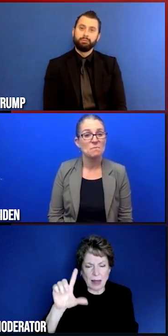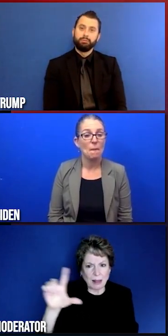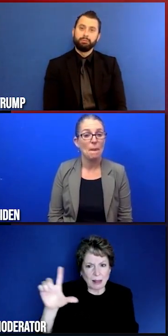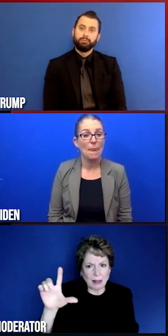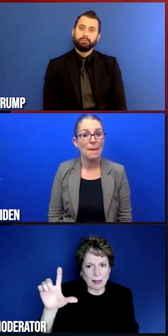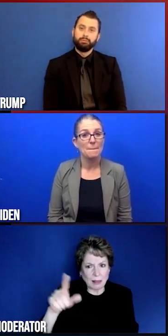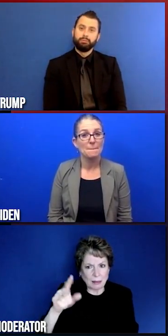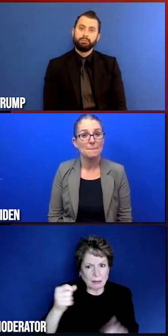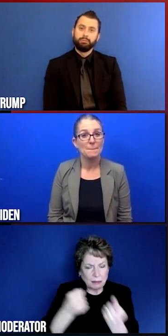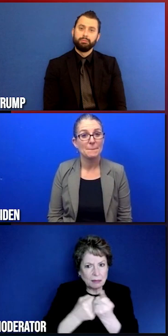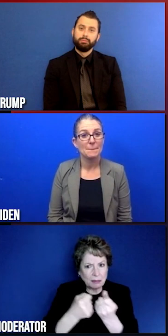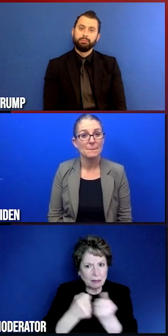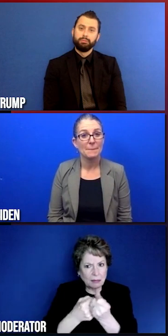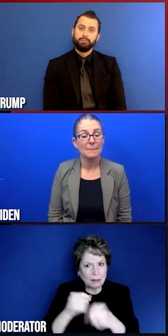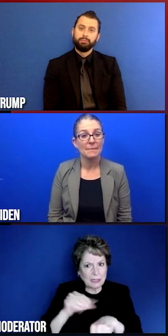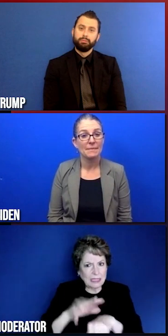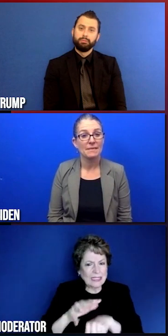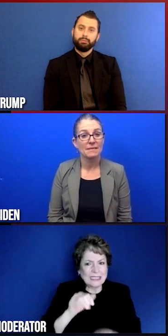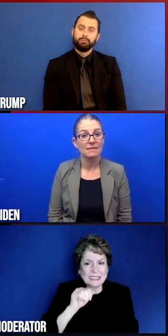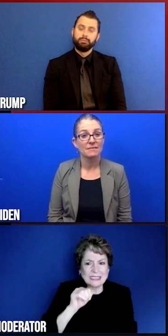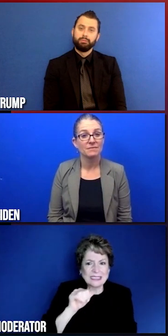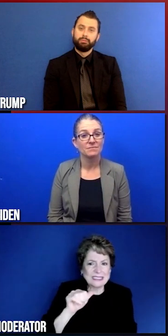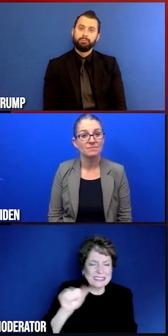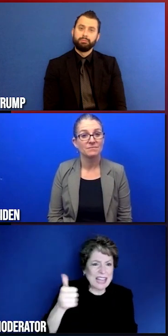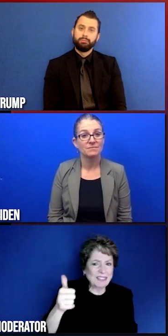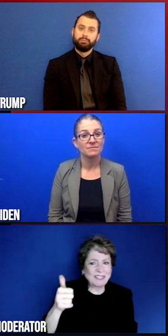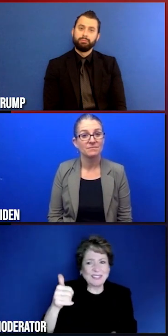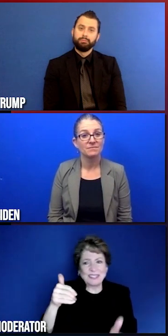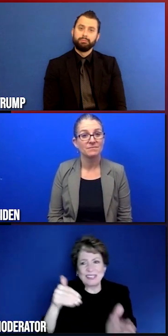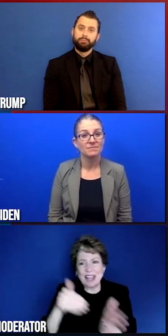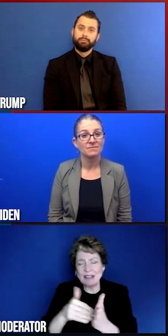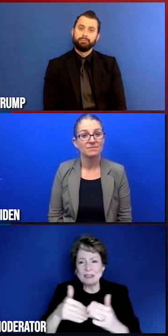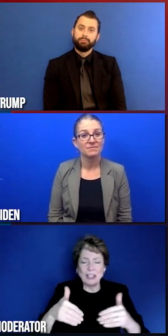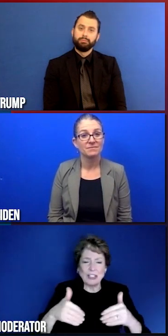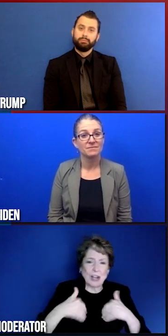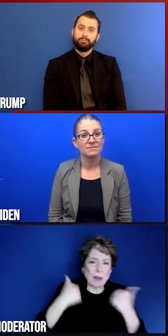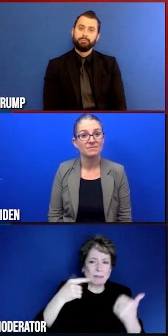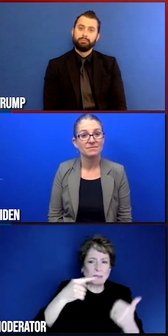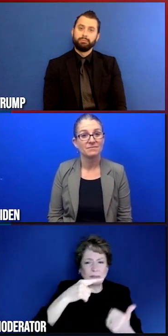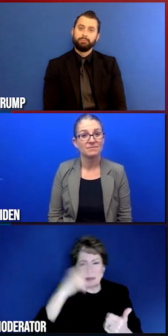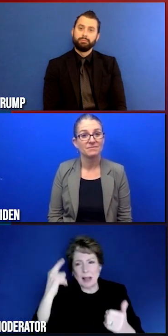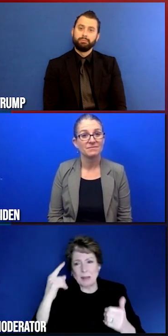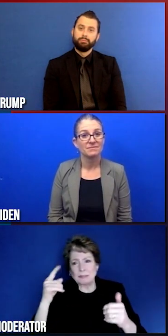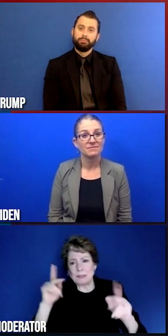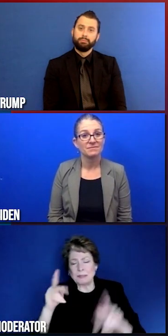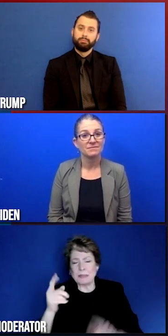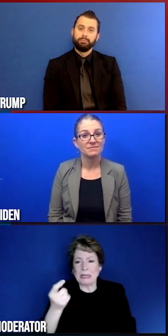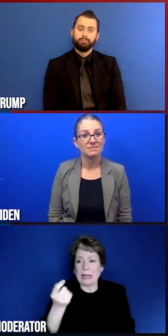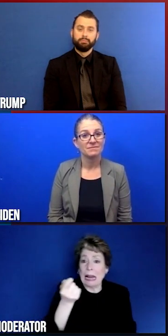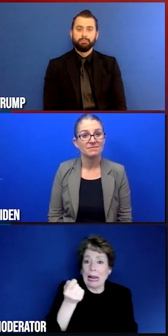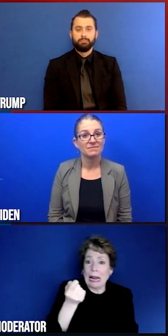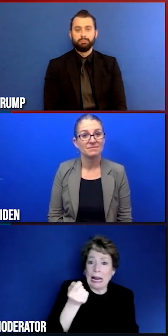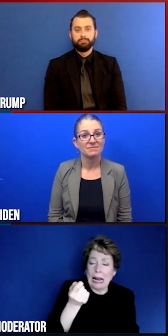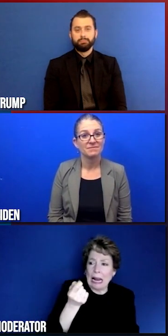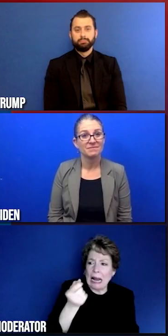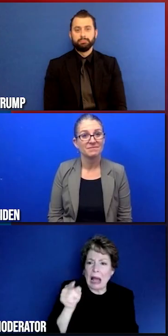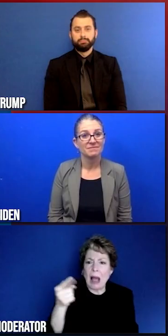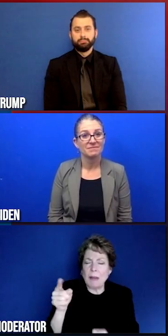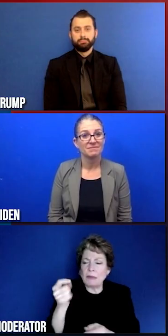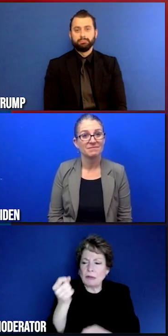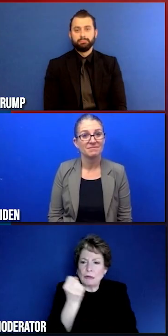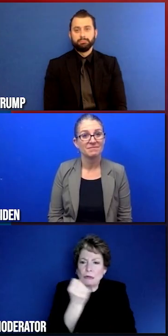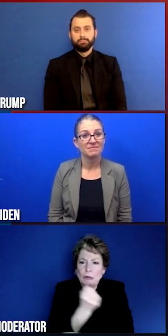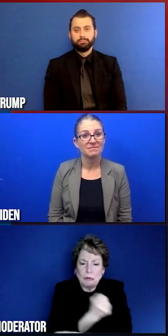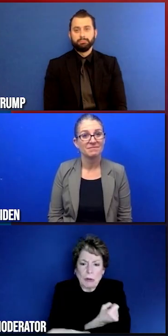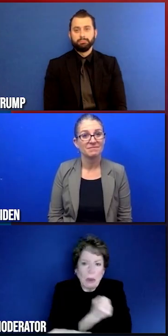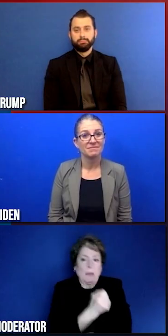young black men who had small amounts of drugs in their possession. They are sons, they are brothers, they're fathers, they're uncles, whose families are still